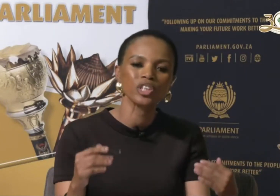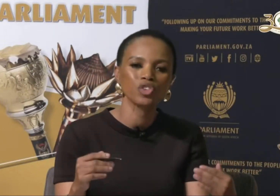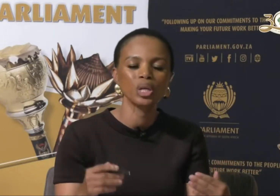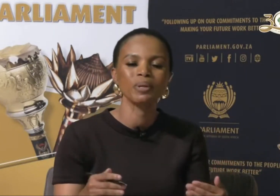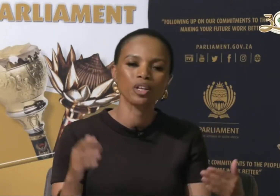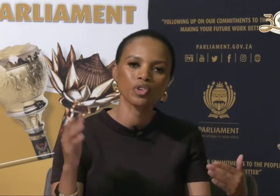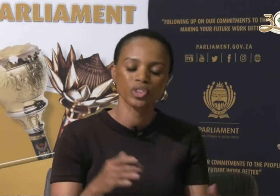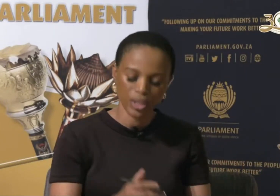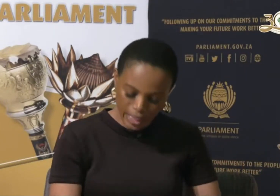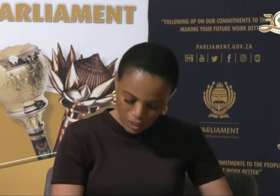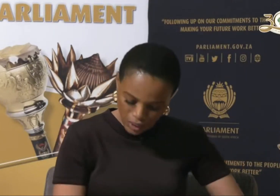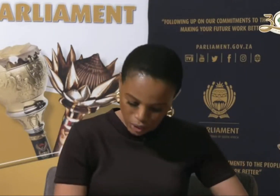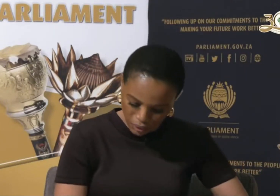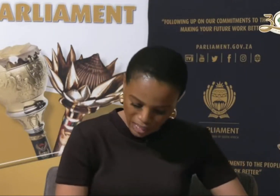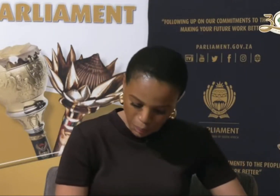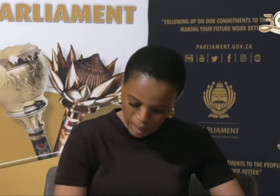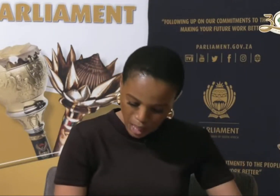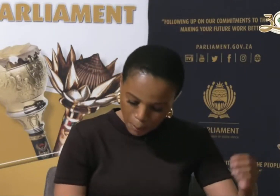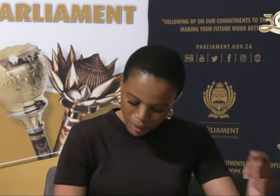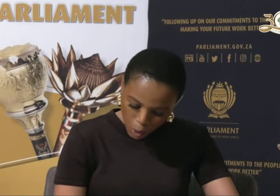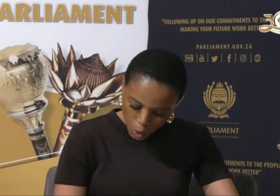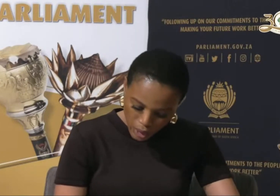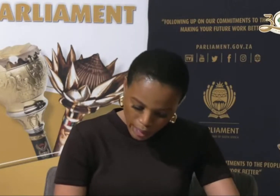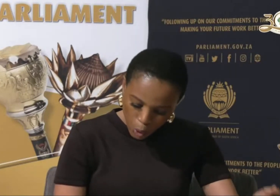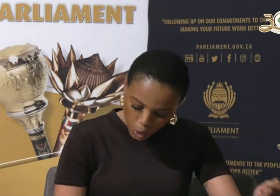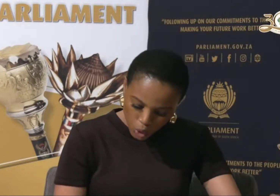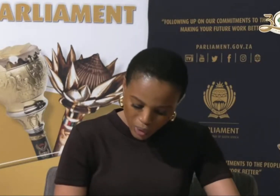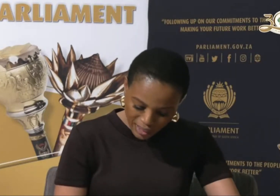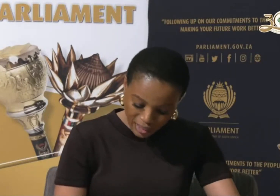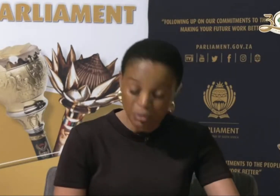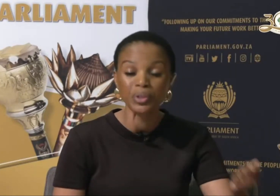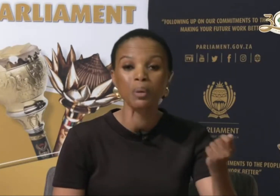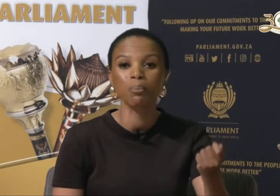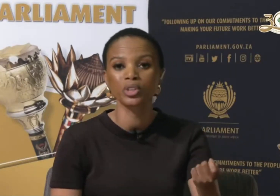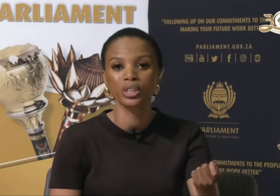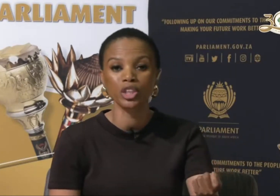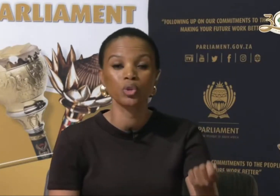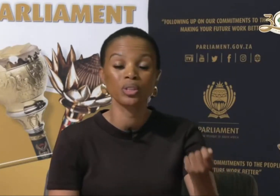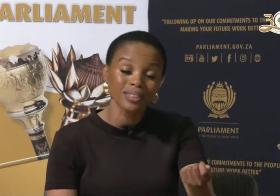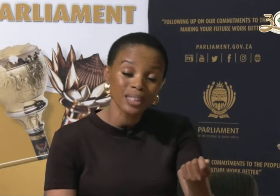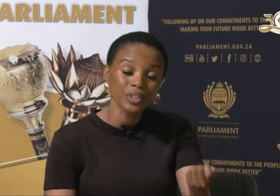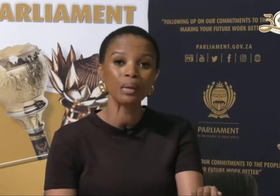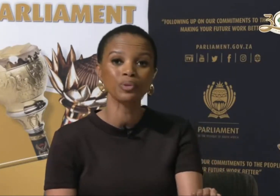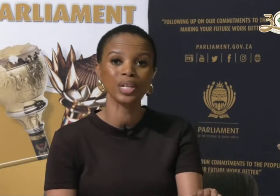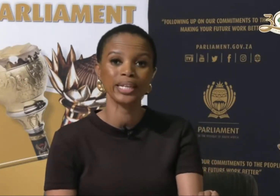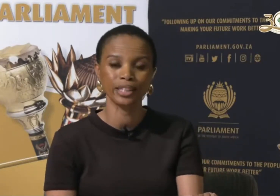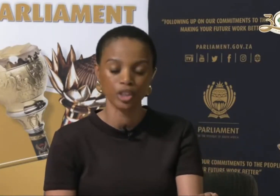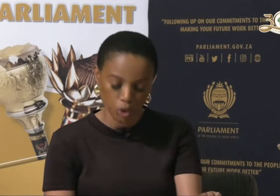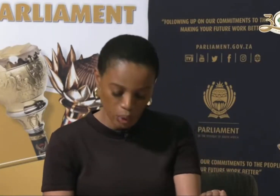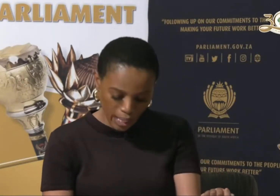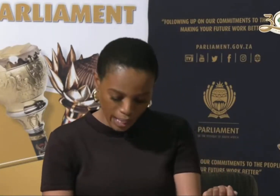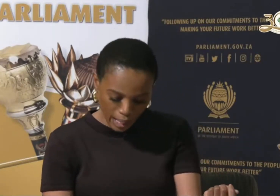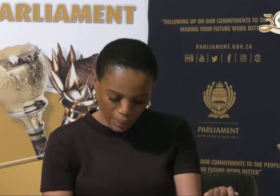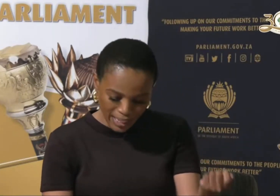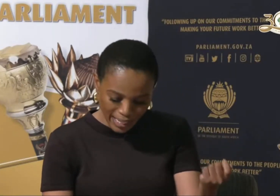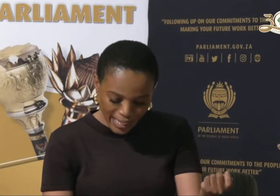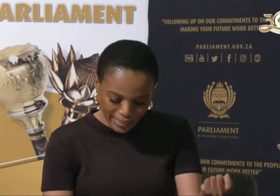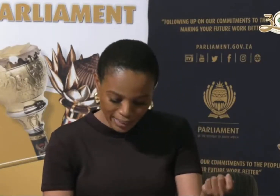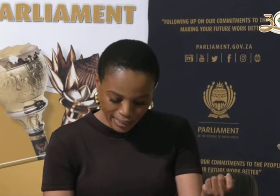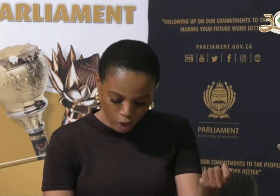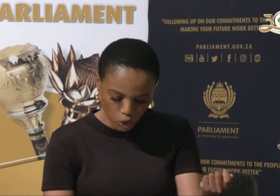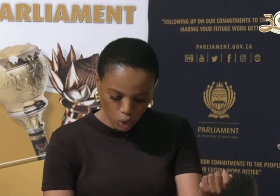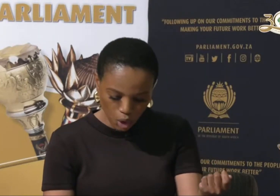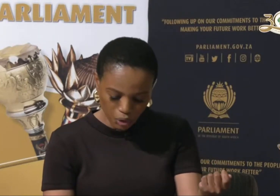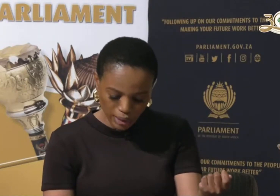national sphere, but across the three spheres of government. But of course, he also raises a very important issue, and this is a crime-related issue, and that is